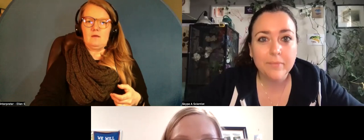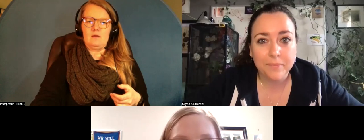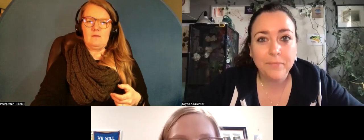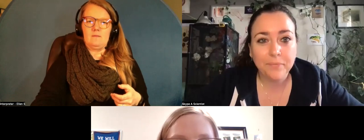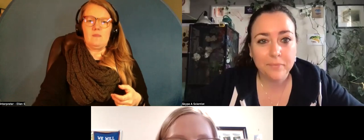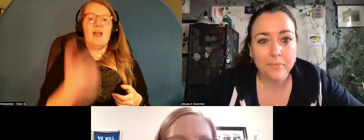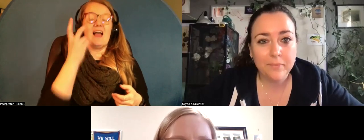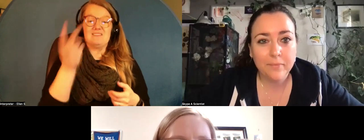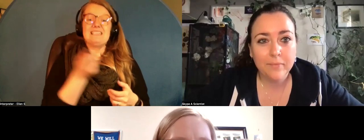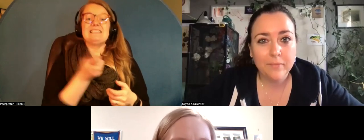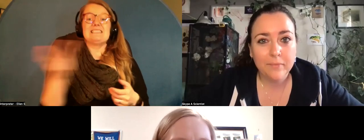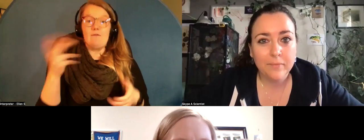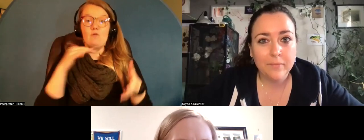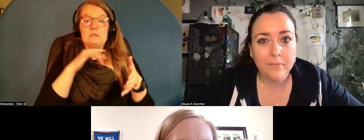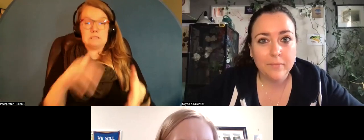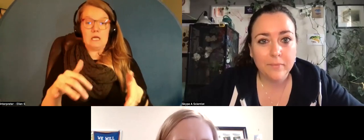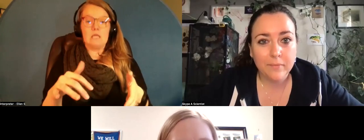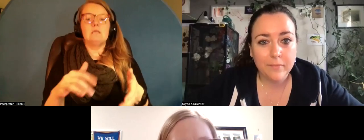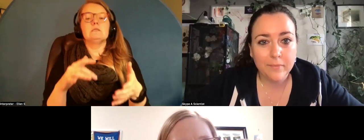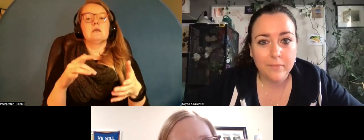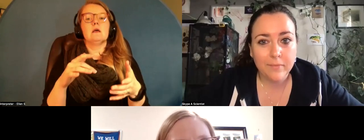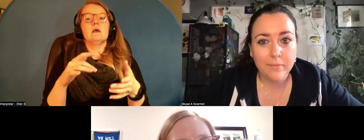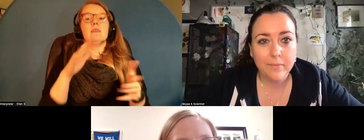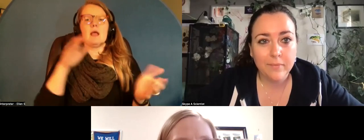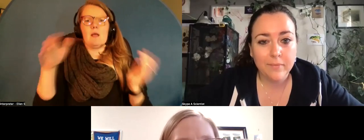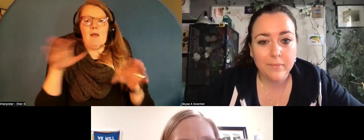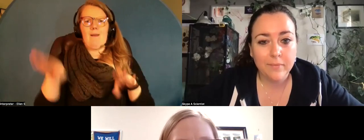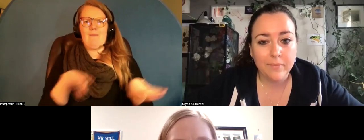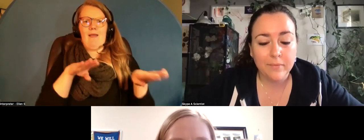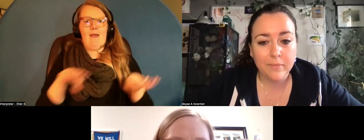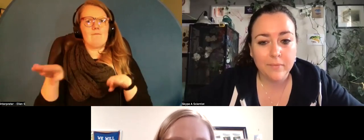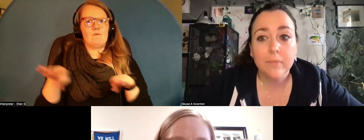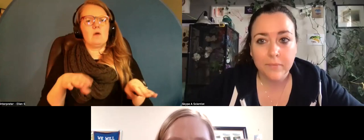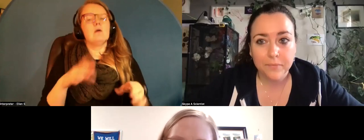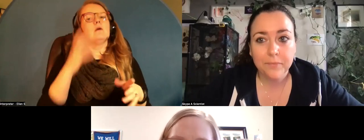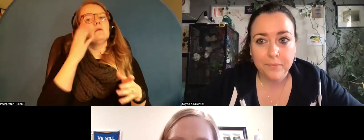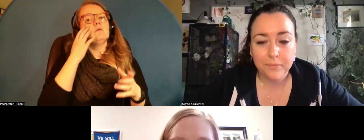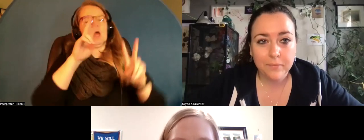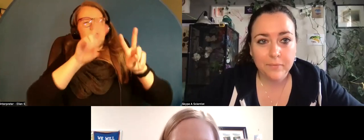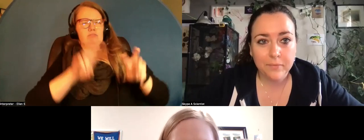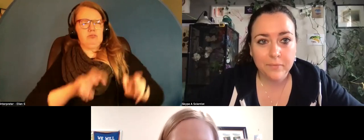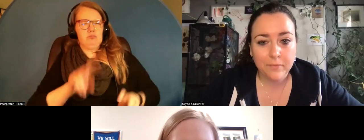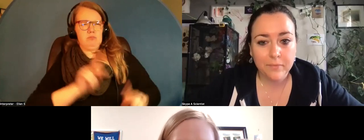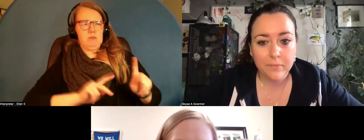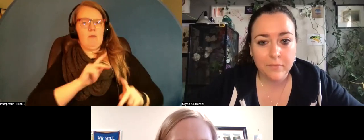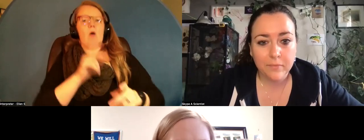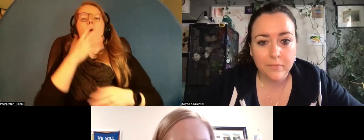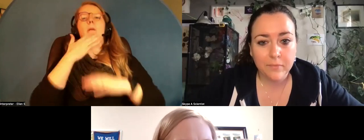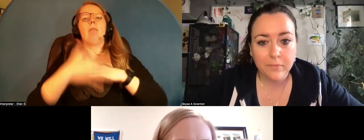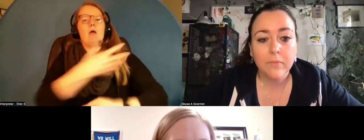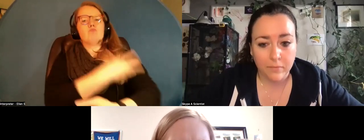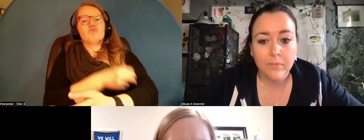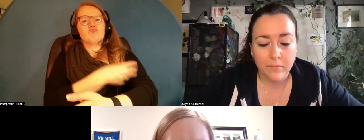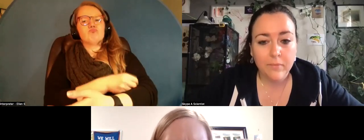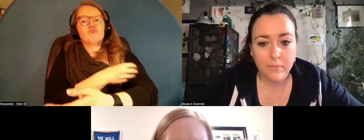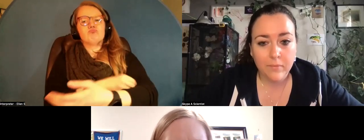behaviors, comparing people who have, basically they look at populations and they can do a blood draw and they can identify